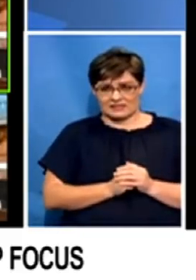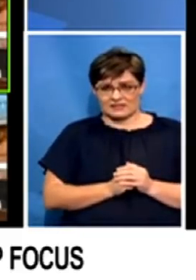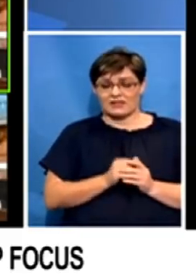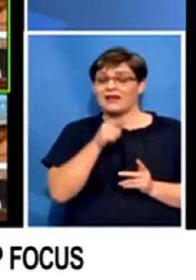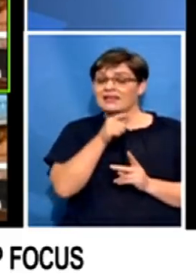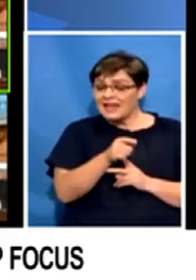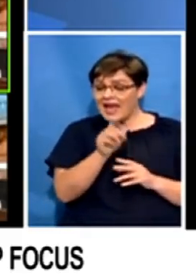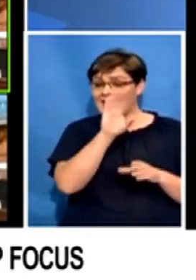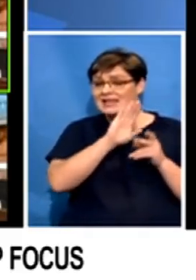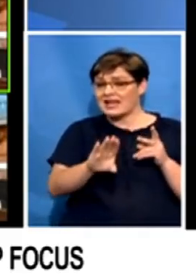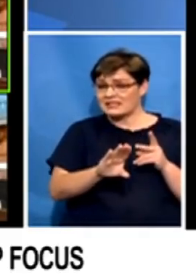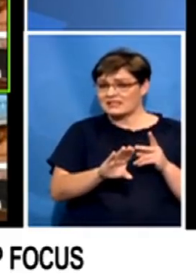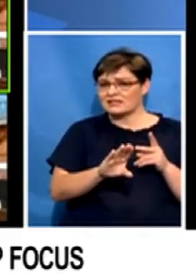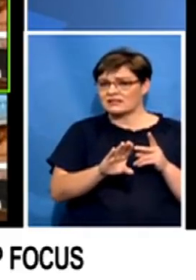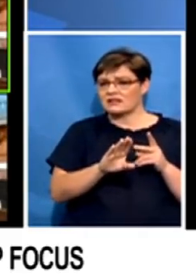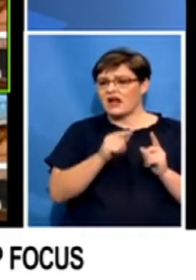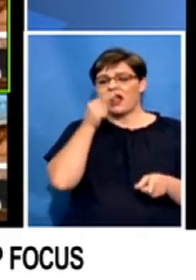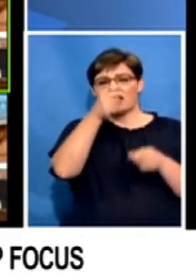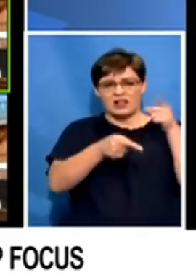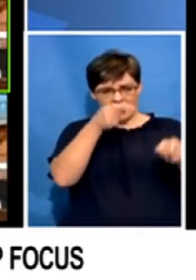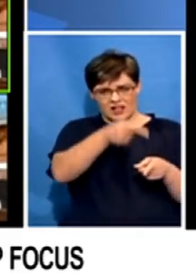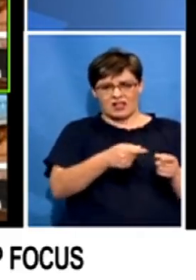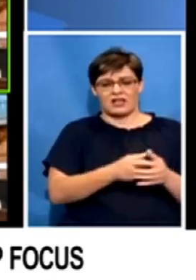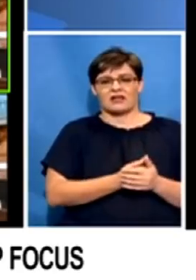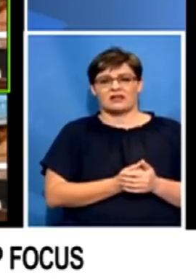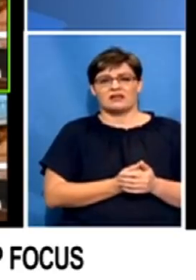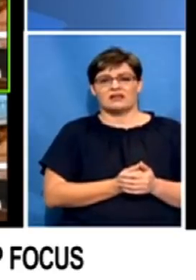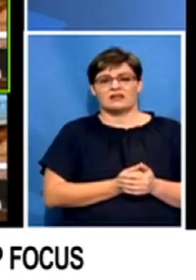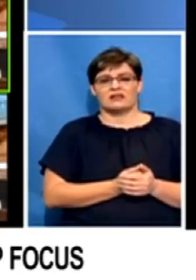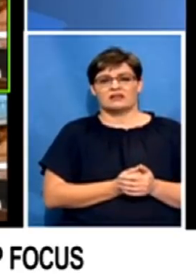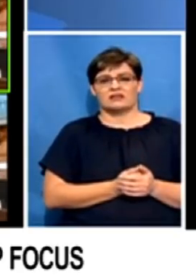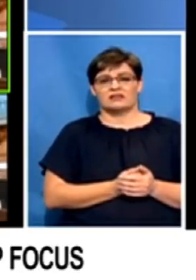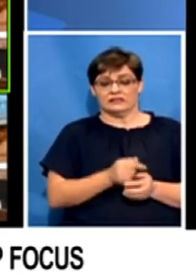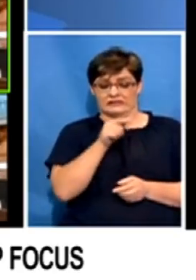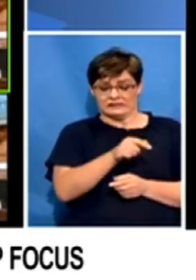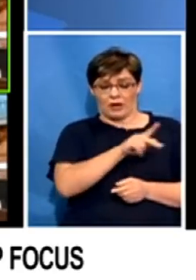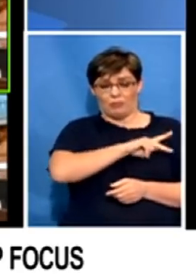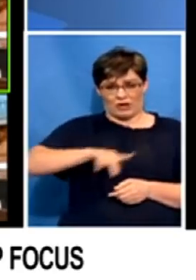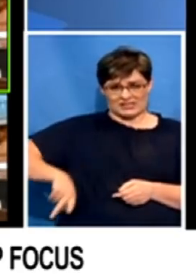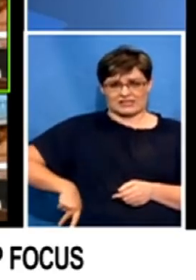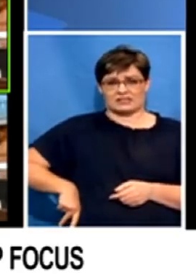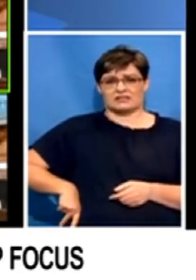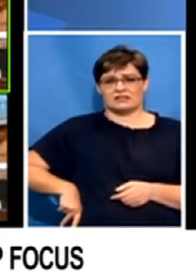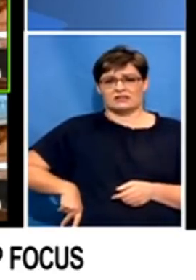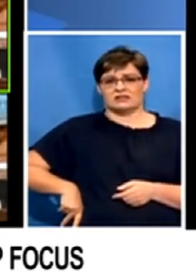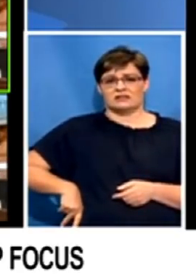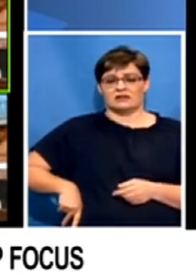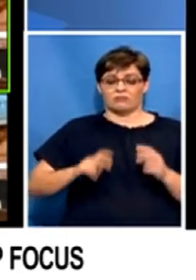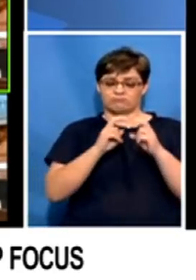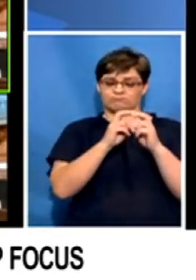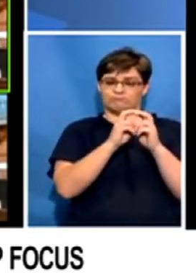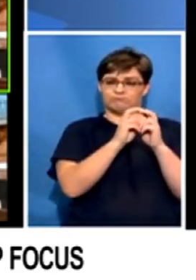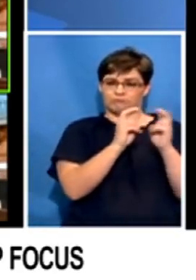the president has breached an obligation that is imposed upon him by